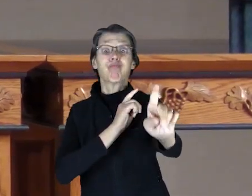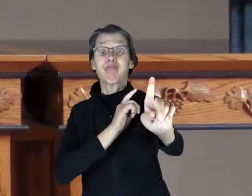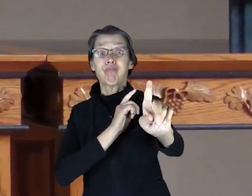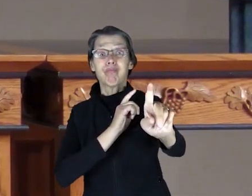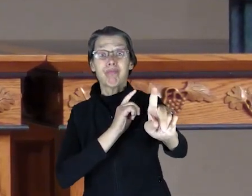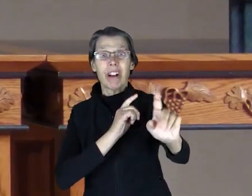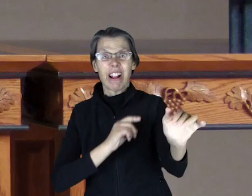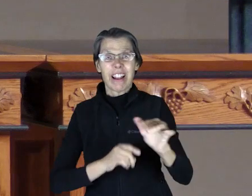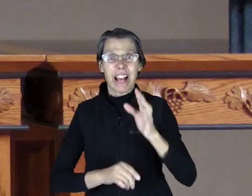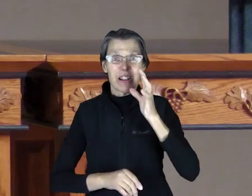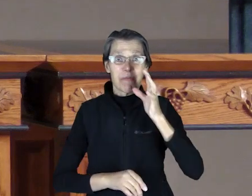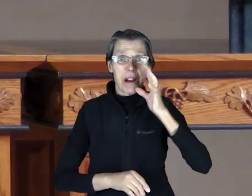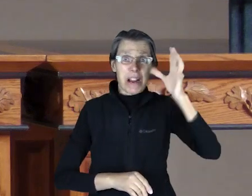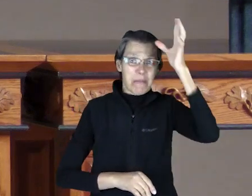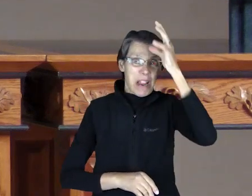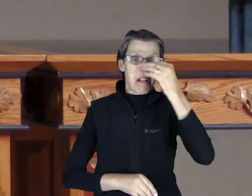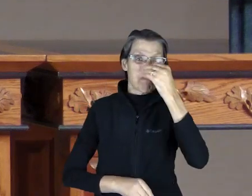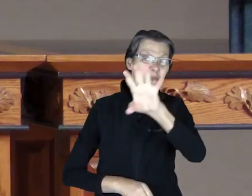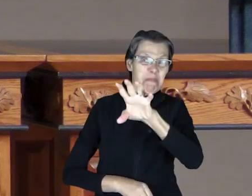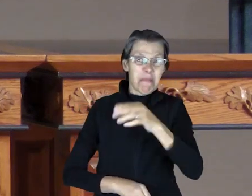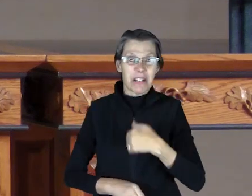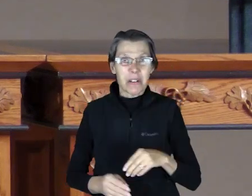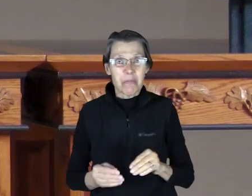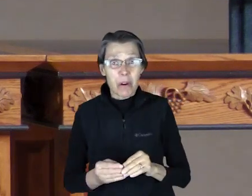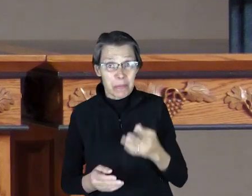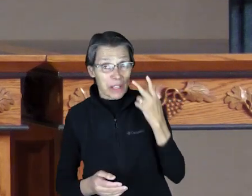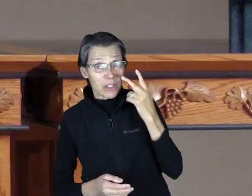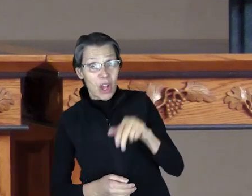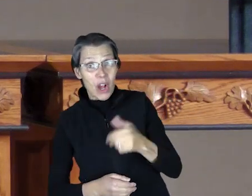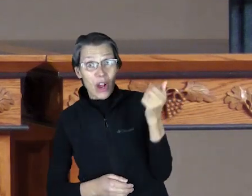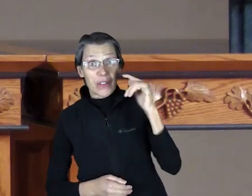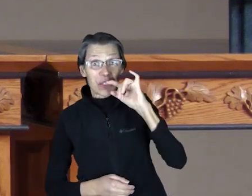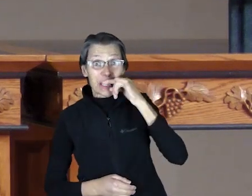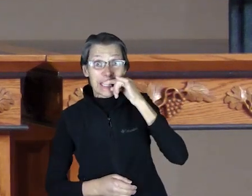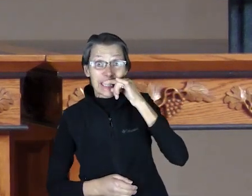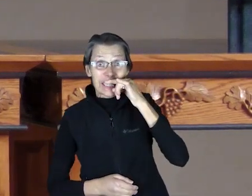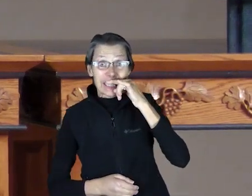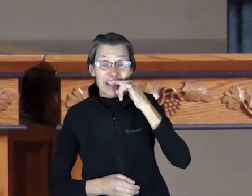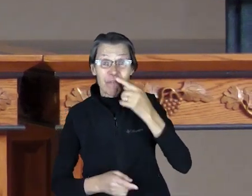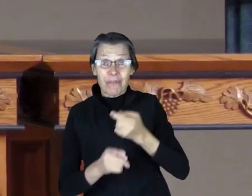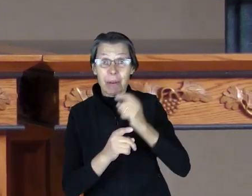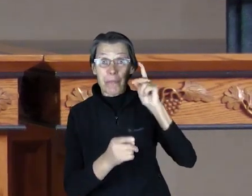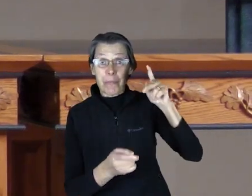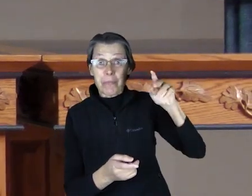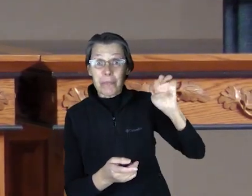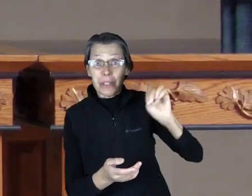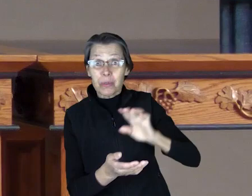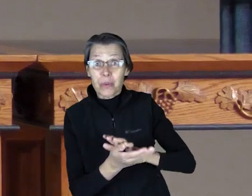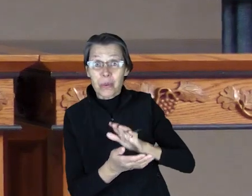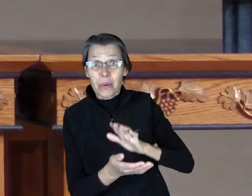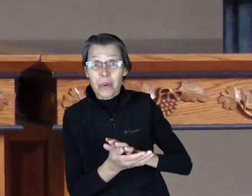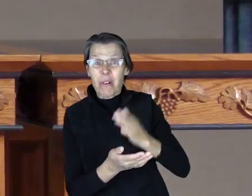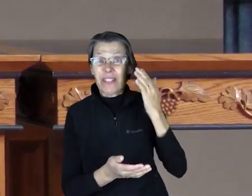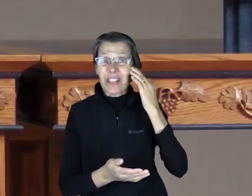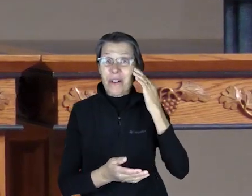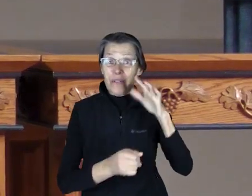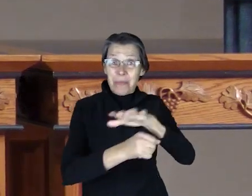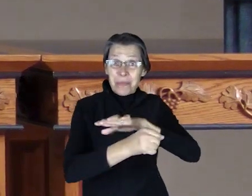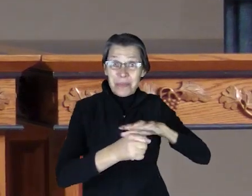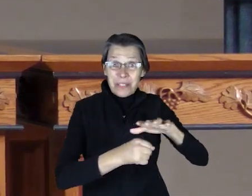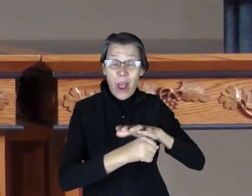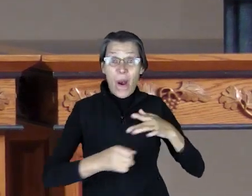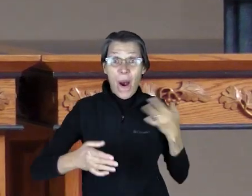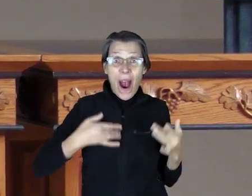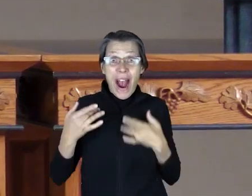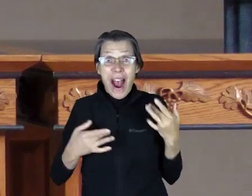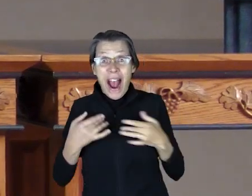anymore. Maybe they've seen some of their fellow students in preschool. Maybe they know them from the neighborhood and they're so excited they've